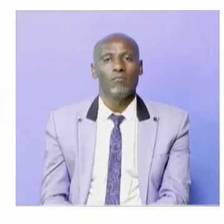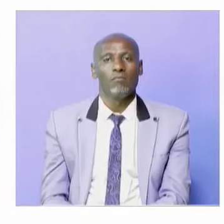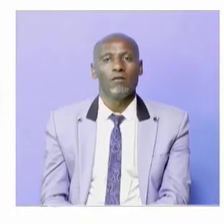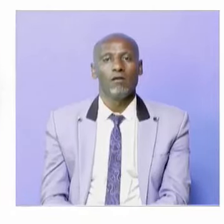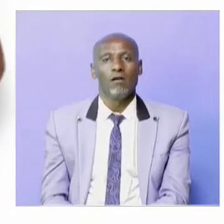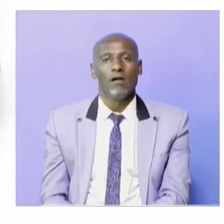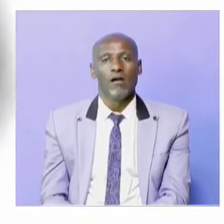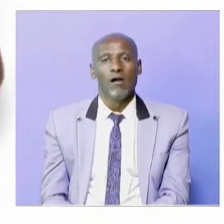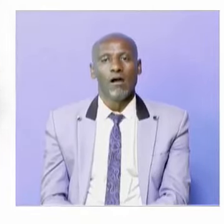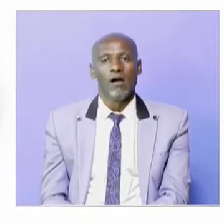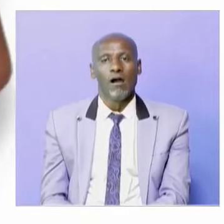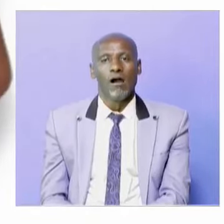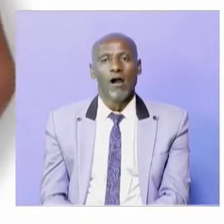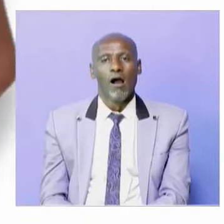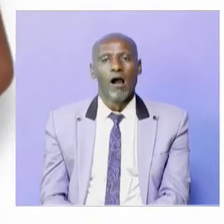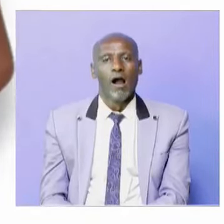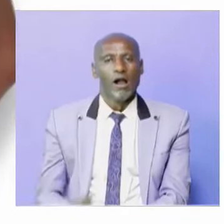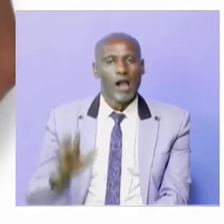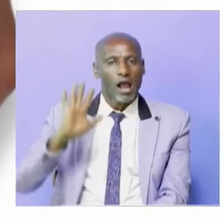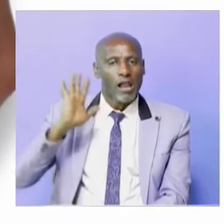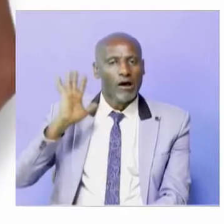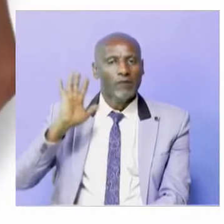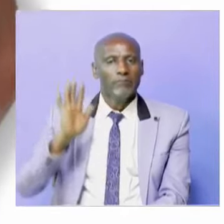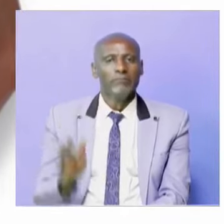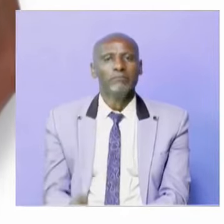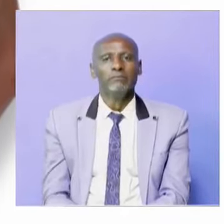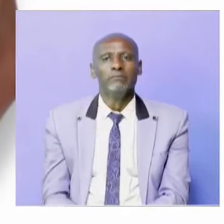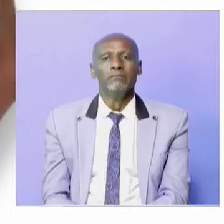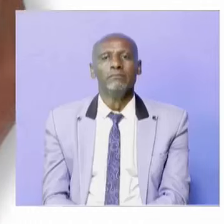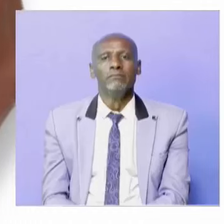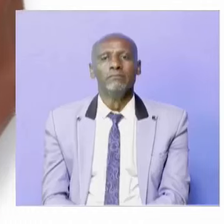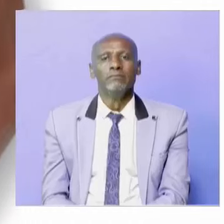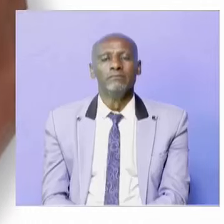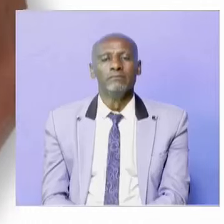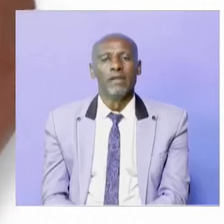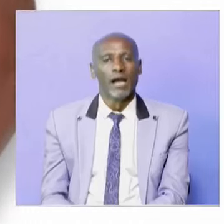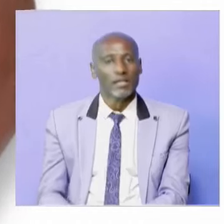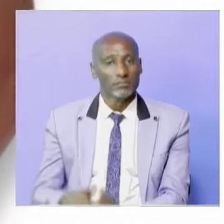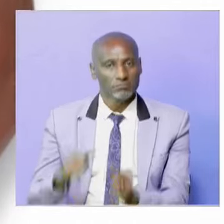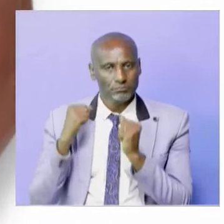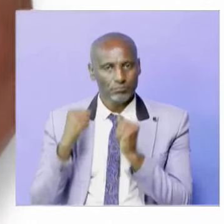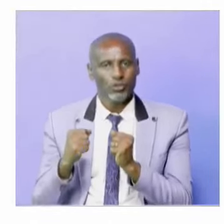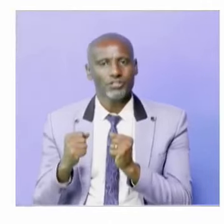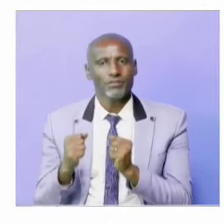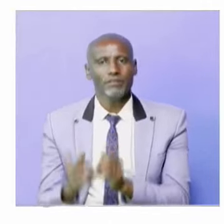Or maybe if you want, you can say hello. It's possible, okay?